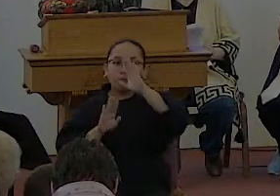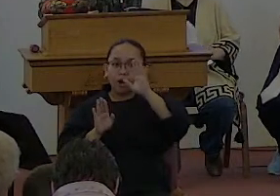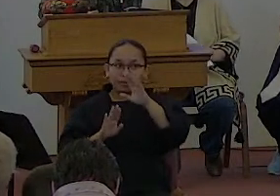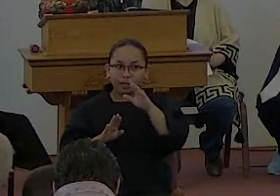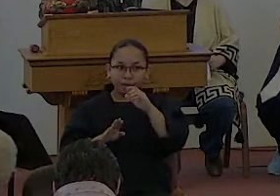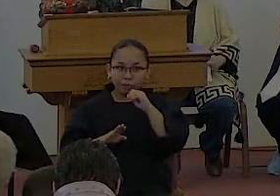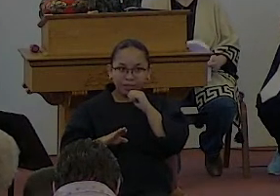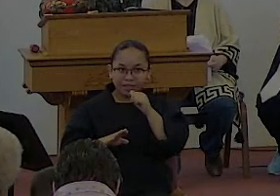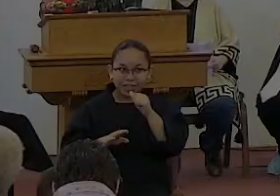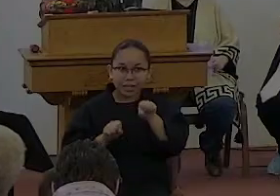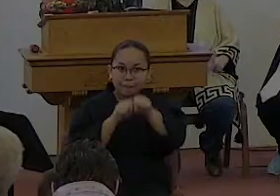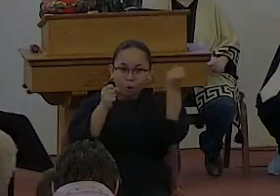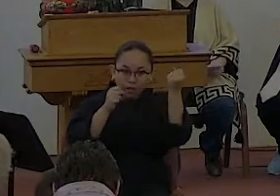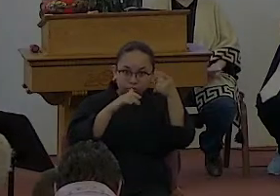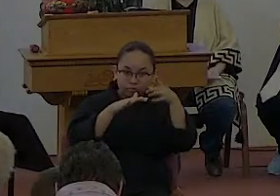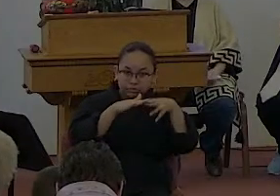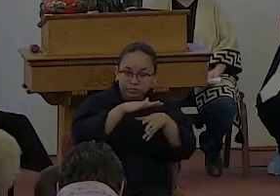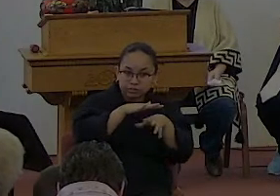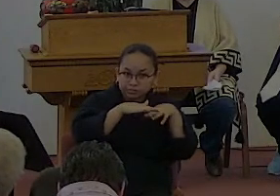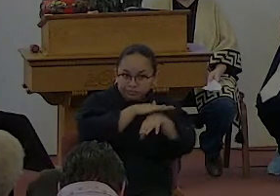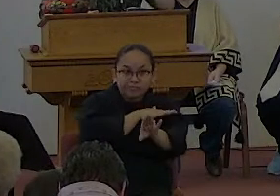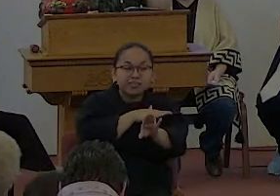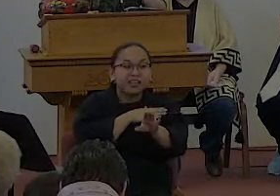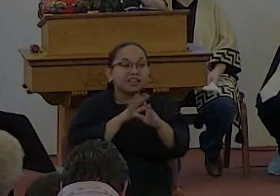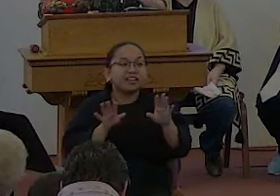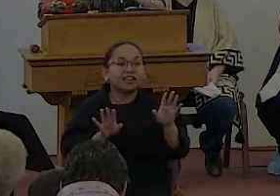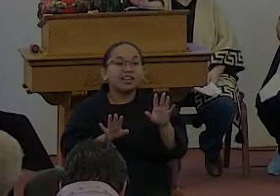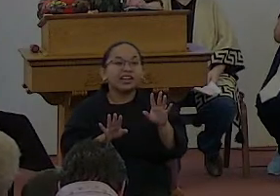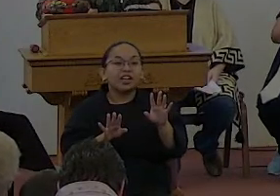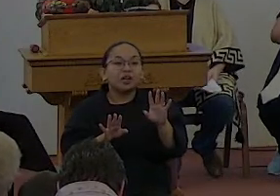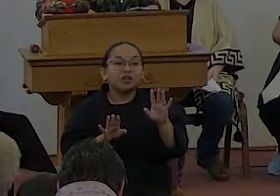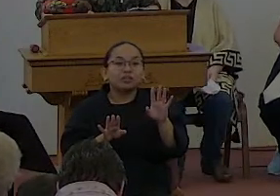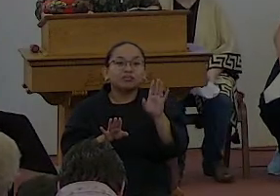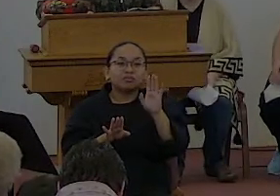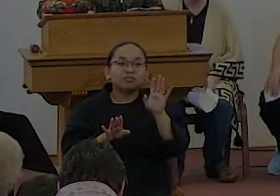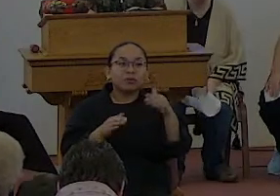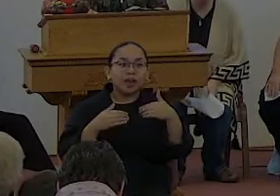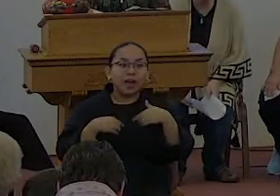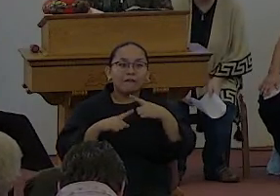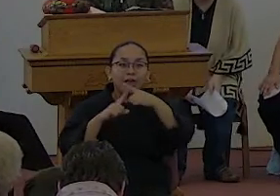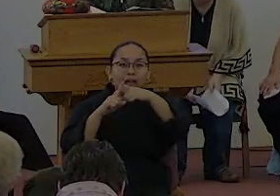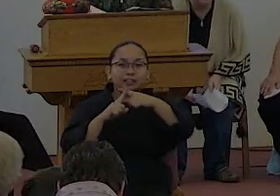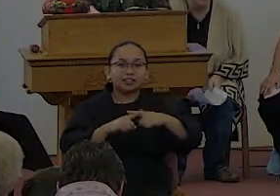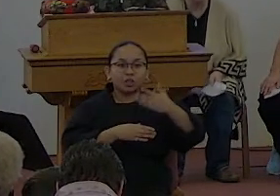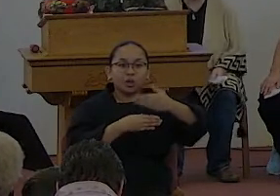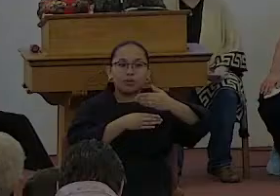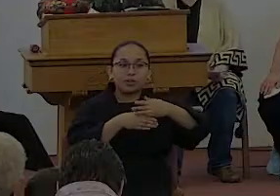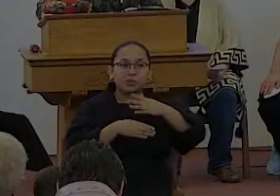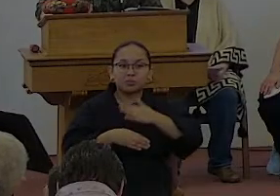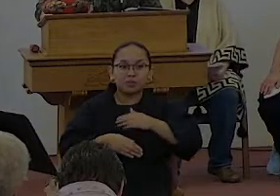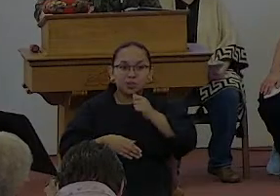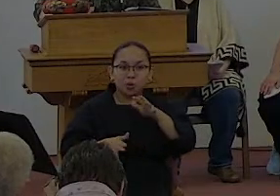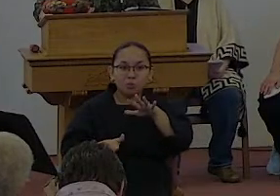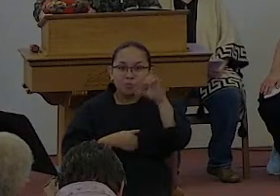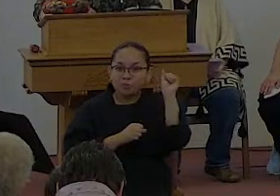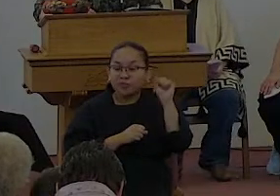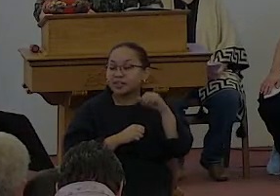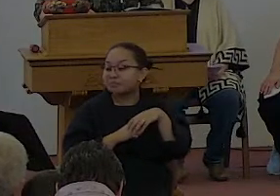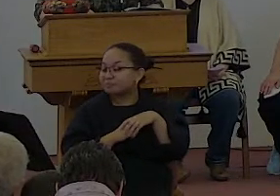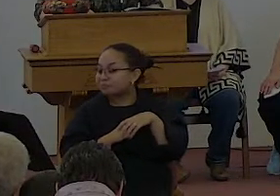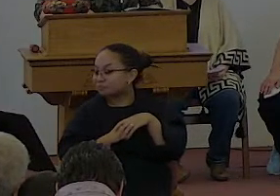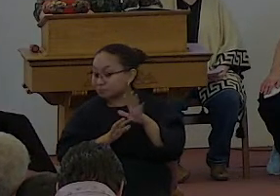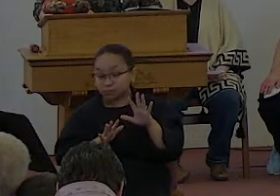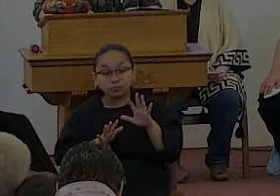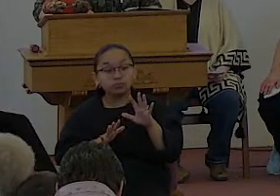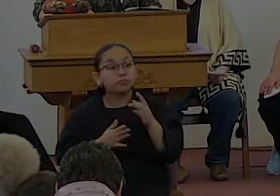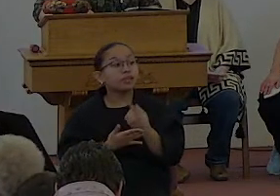into. It's good that you see X's, and please don't move them. Thank you. In other news,